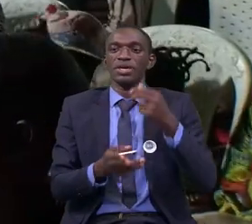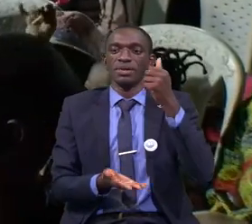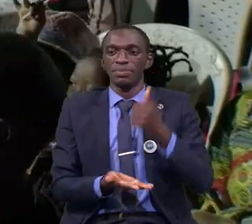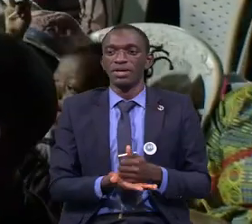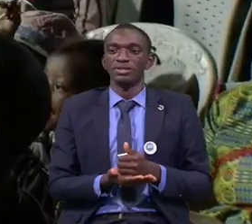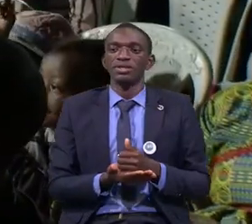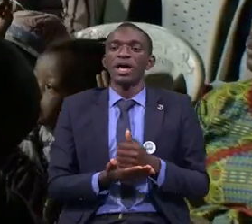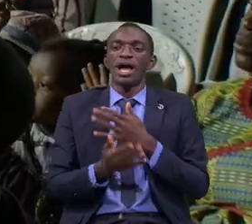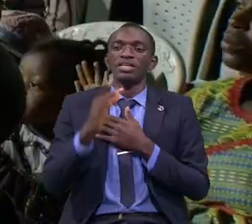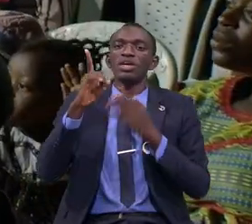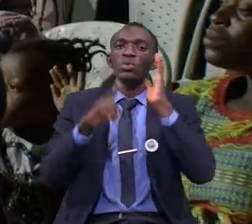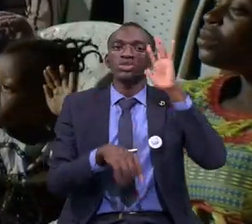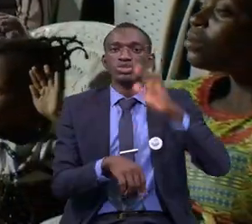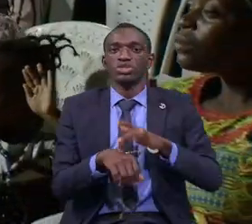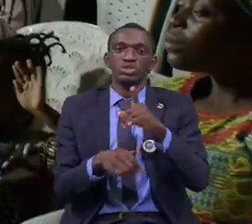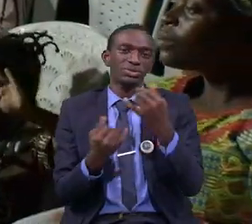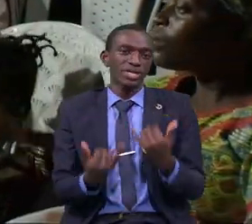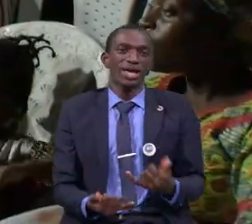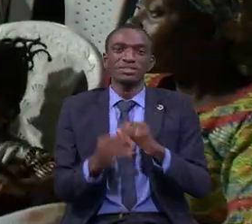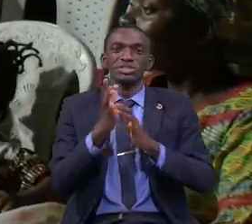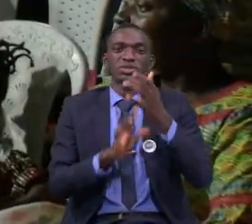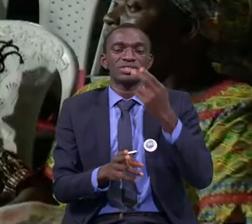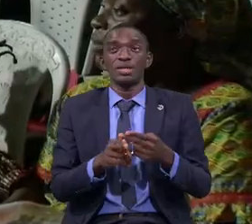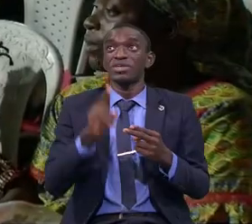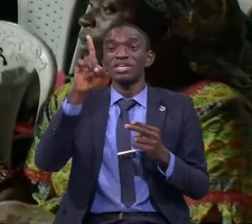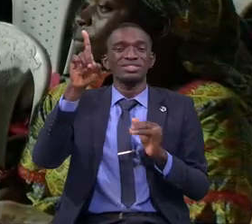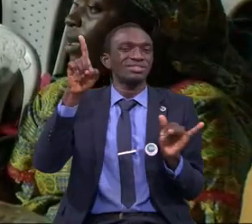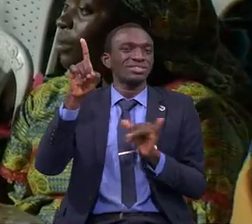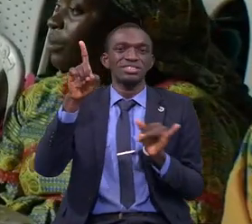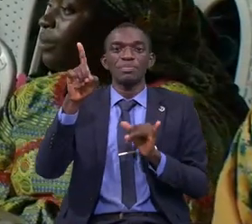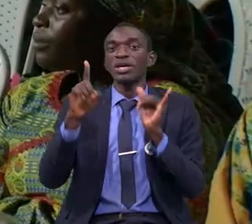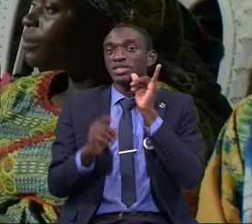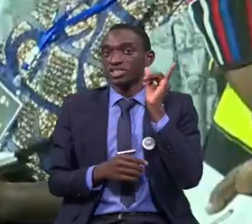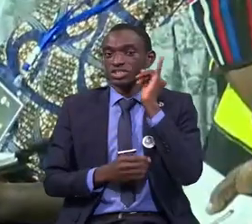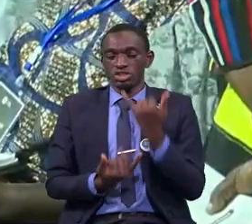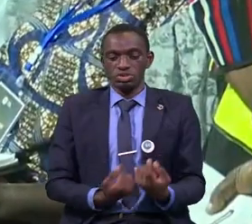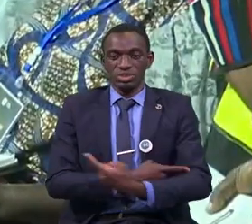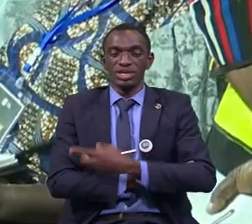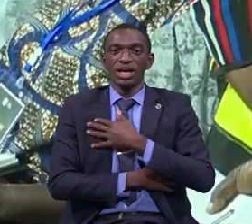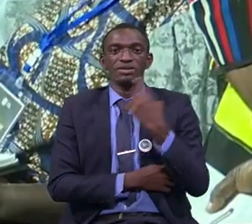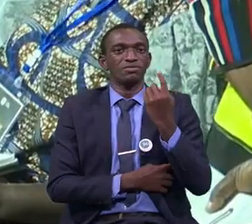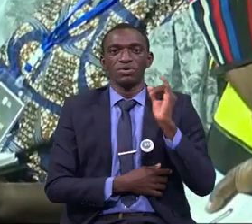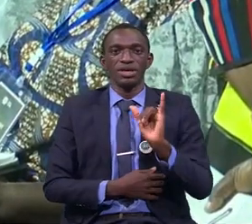Is going to touch you tonight, the same yesterday, today, and forever.